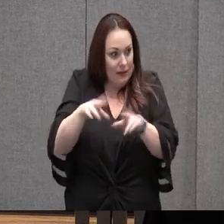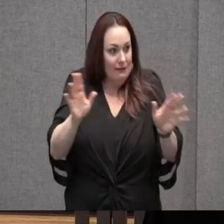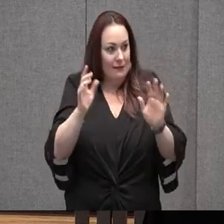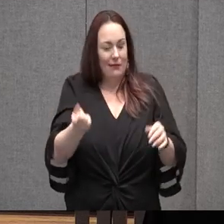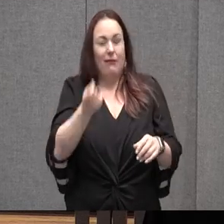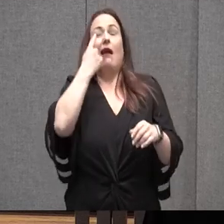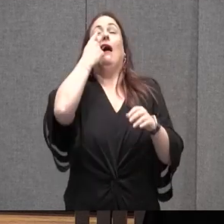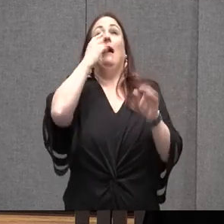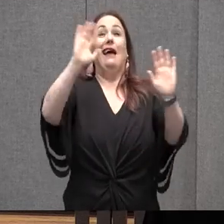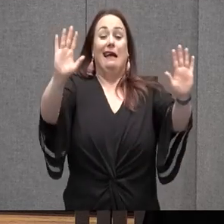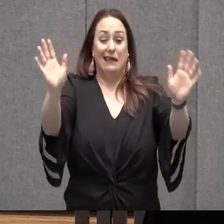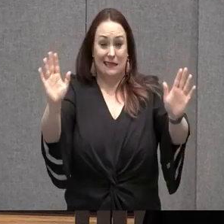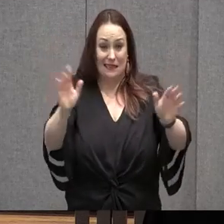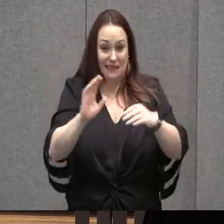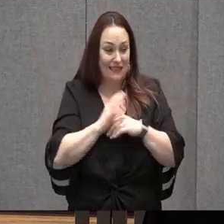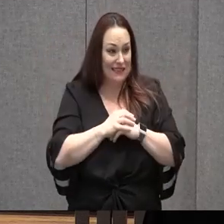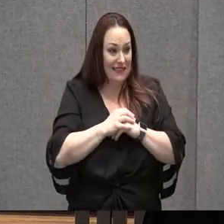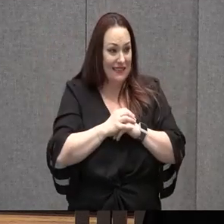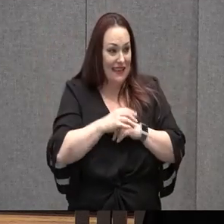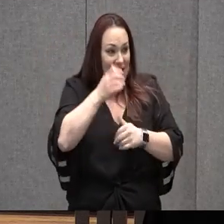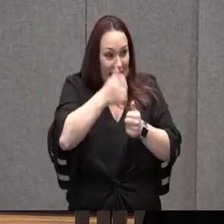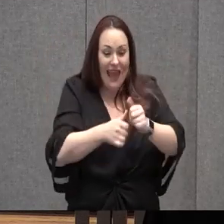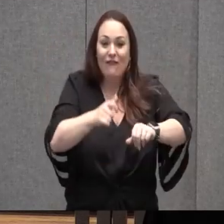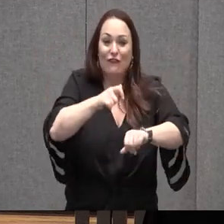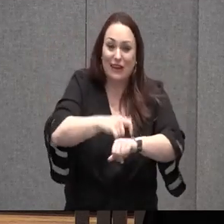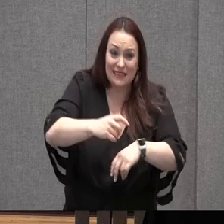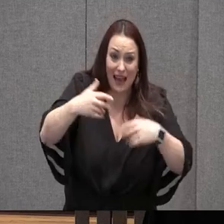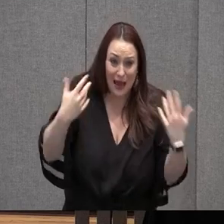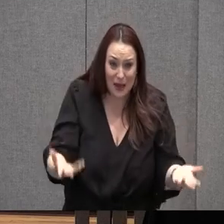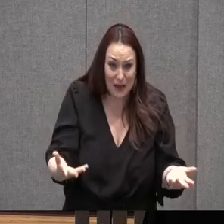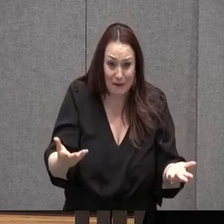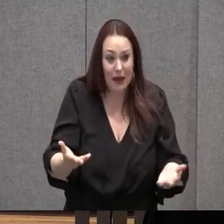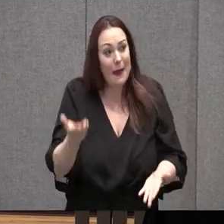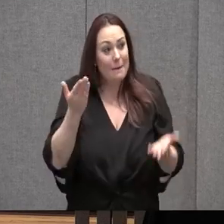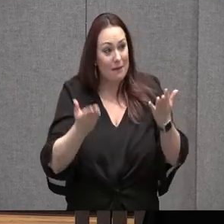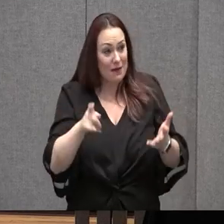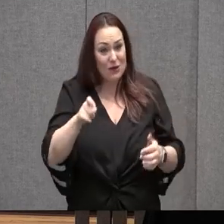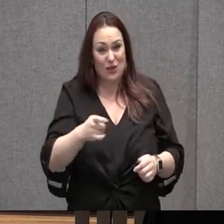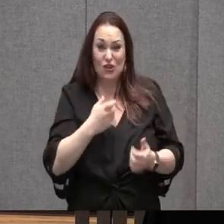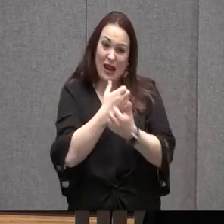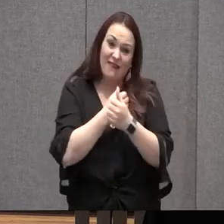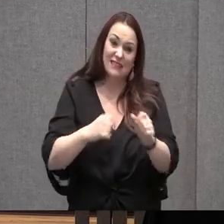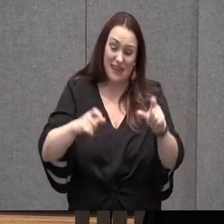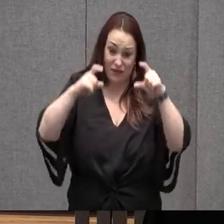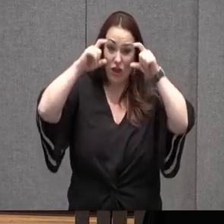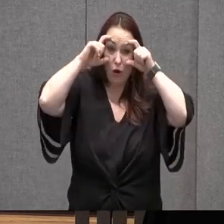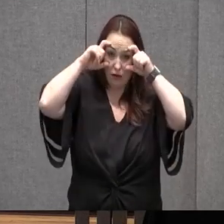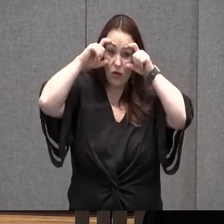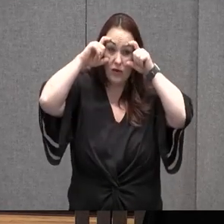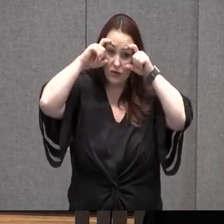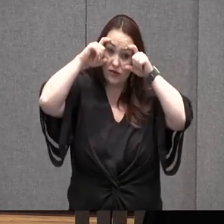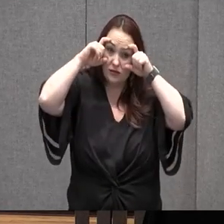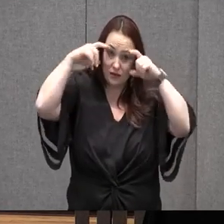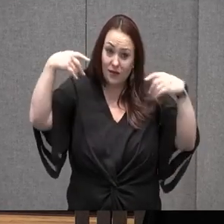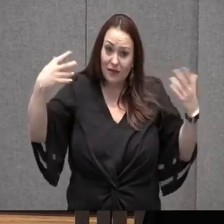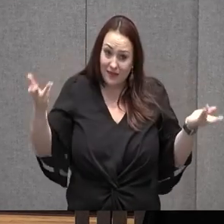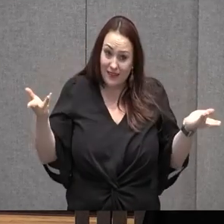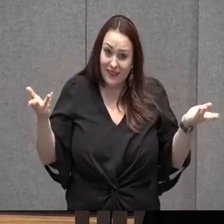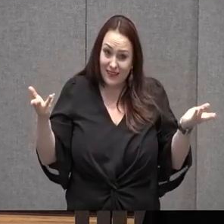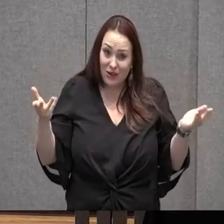Oh, gosh. Every time. Maybe we should have safety goggles too, or when you